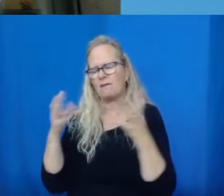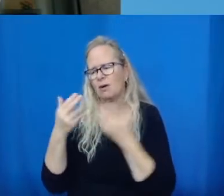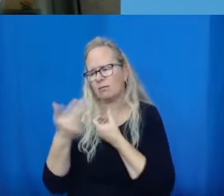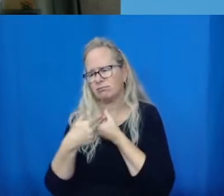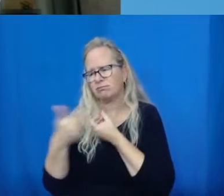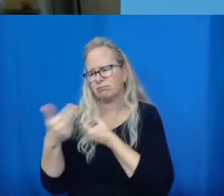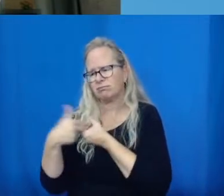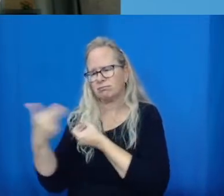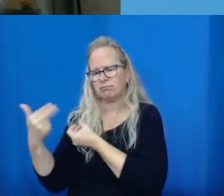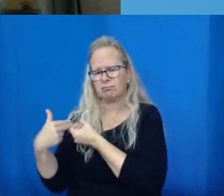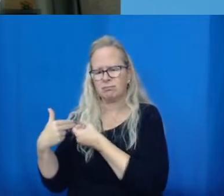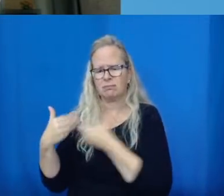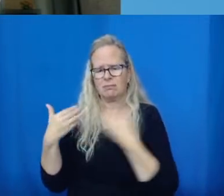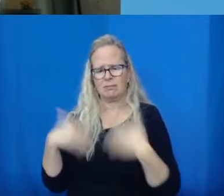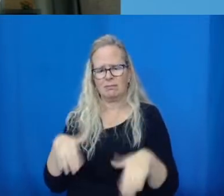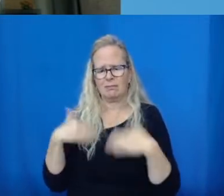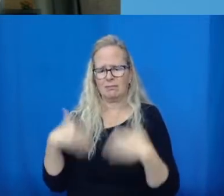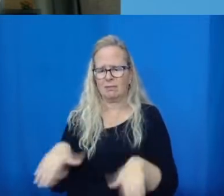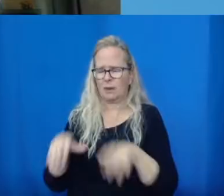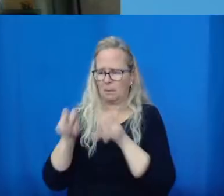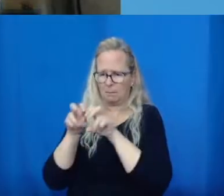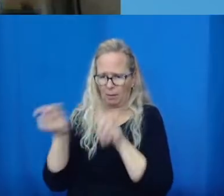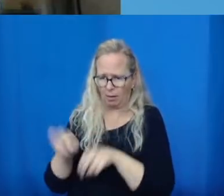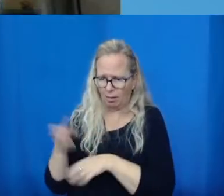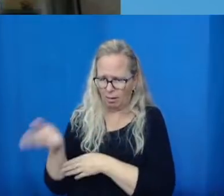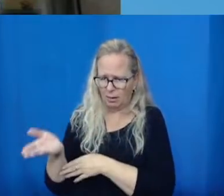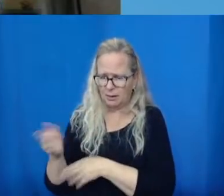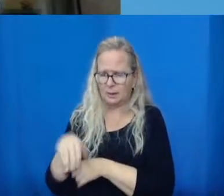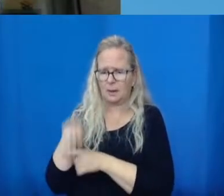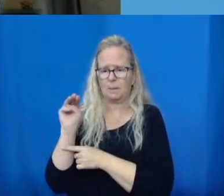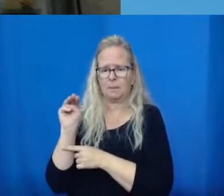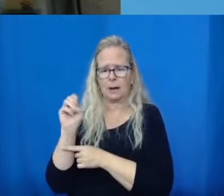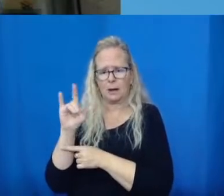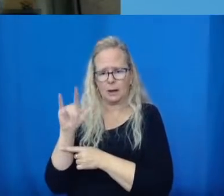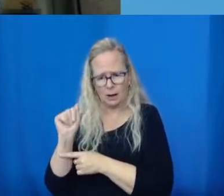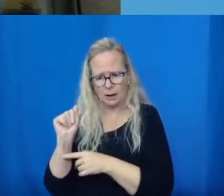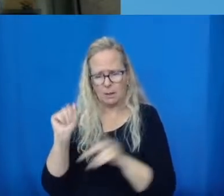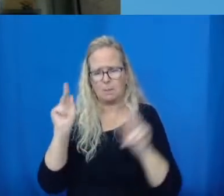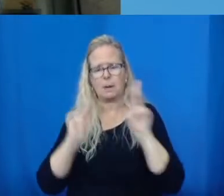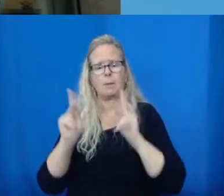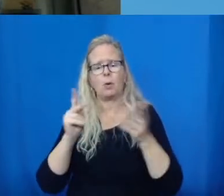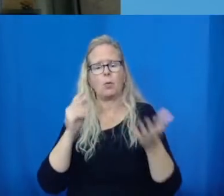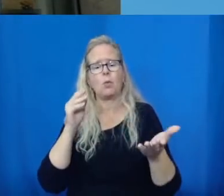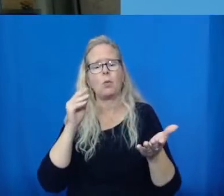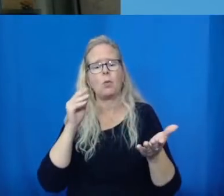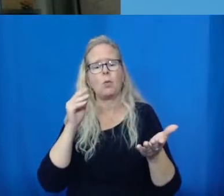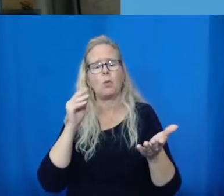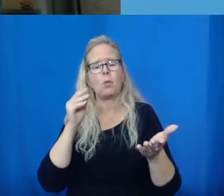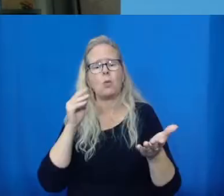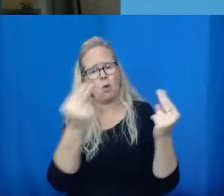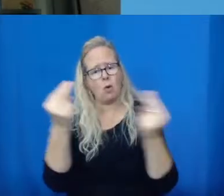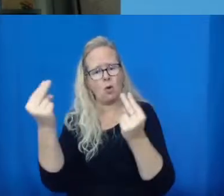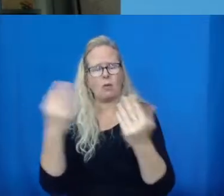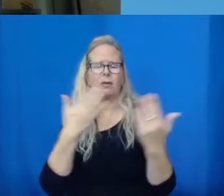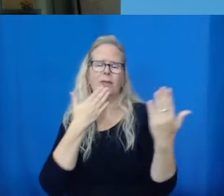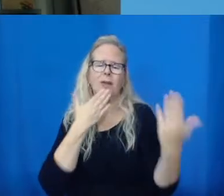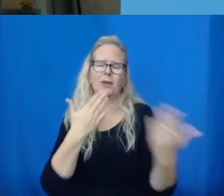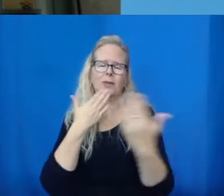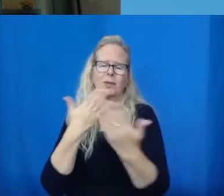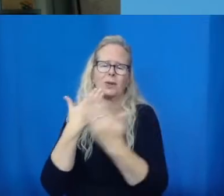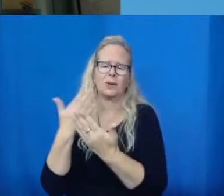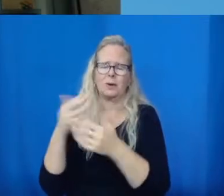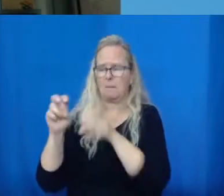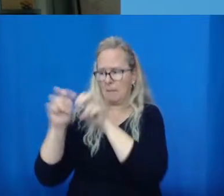today's panel contained a lot of really critical information for keeping everyone safe. Today's